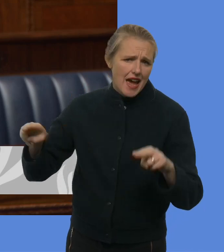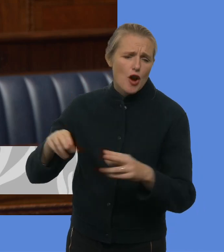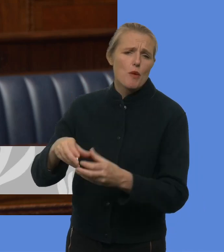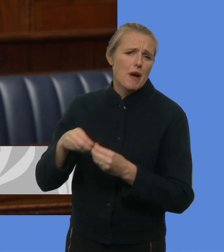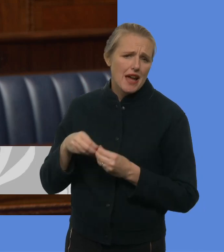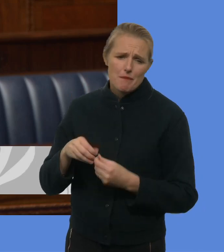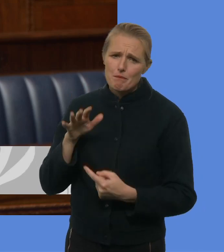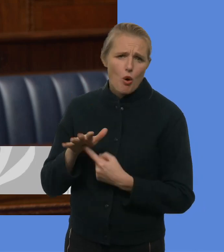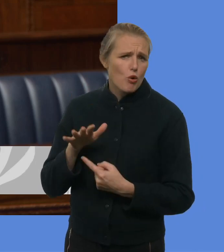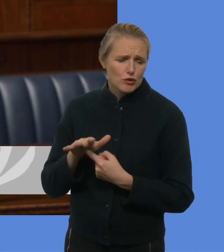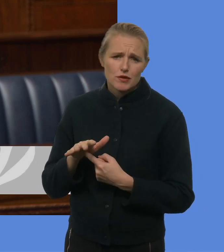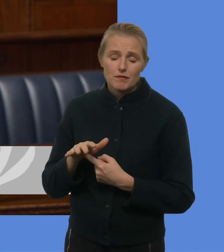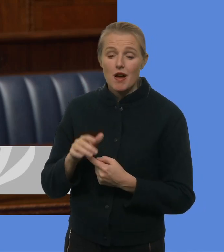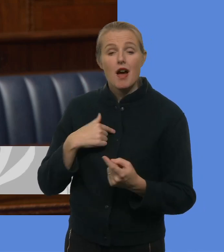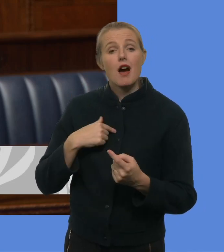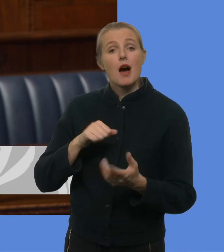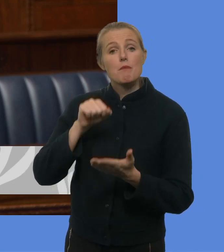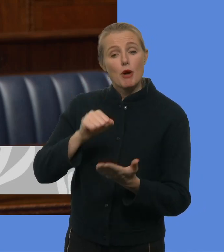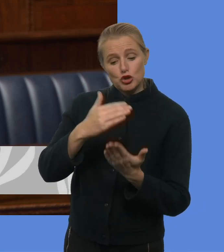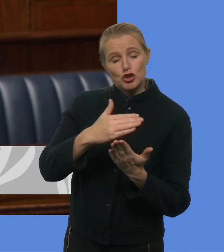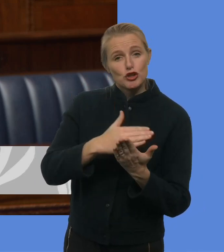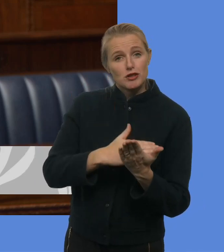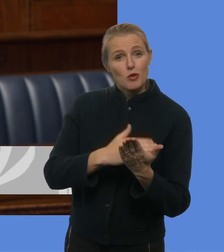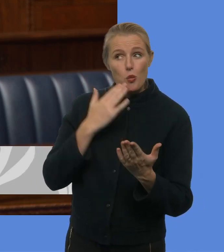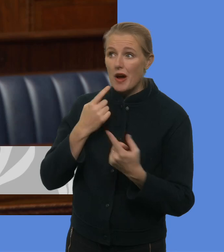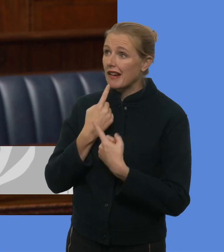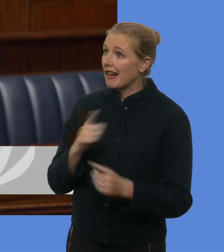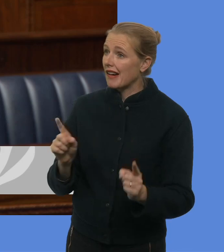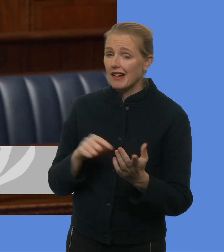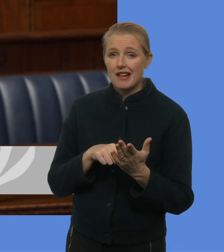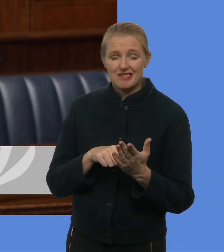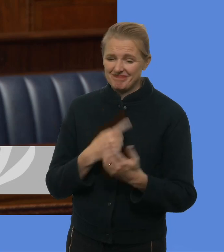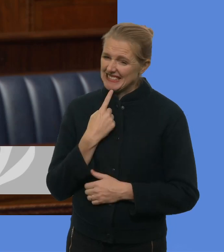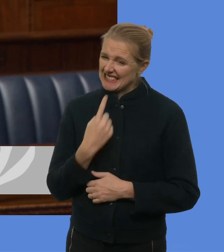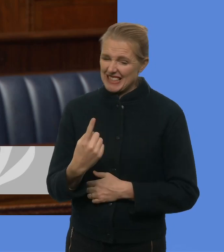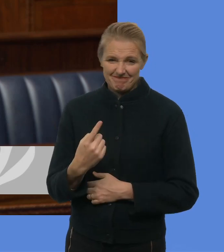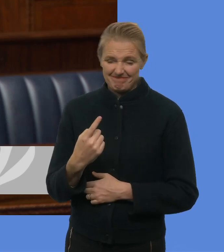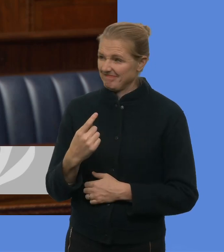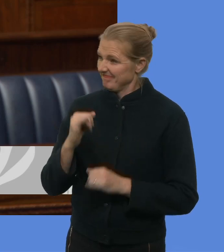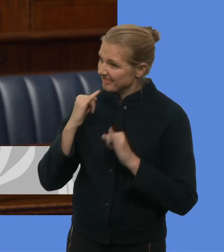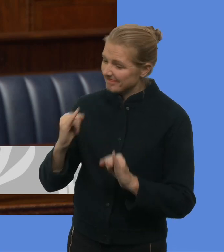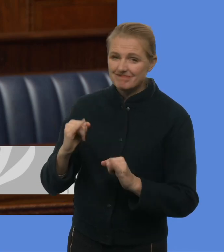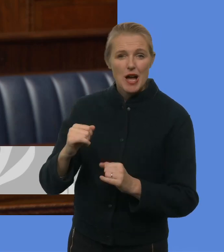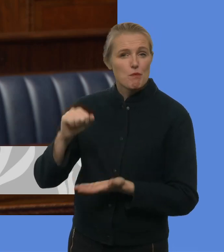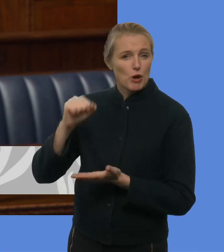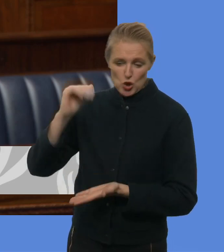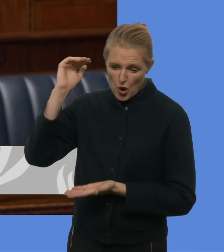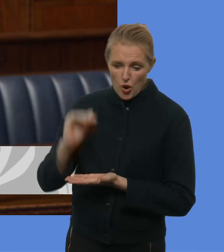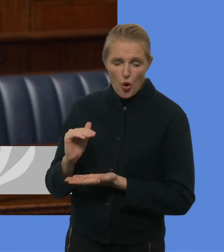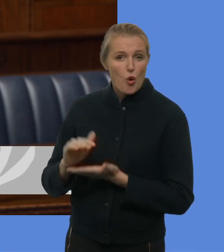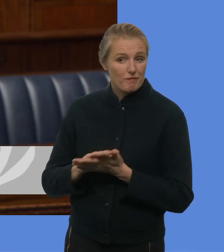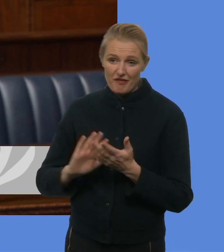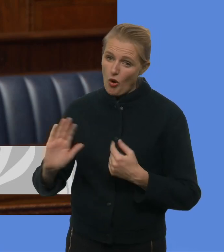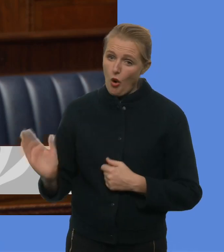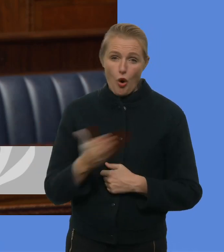very clearly when the budget settlement was announced that we knew that this was going to be very, very difficult for all ministers, but particularly